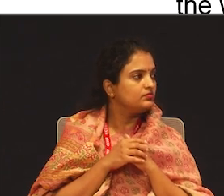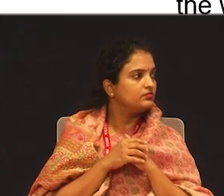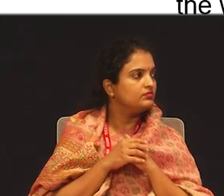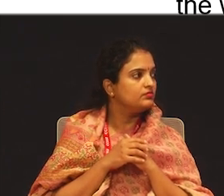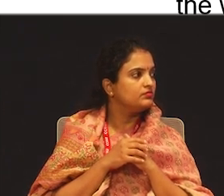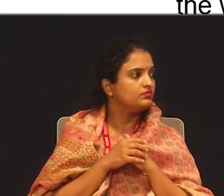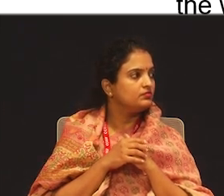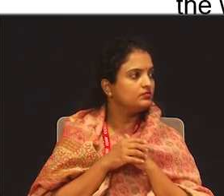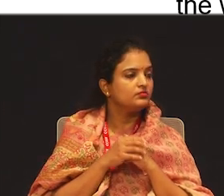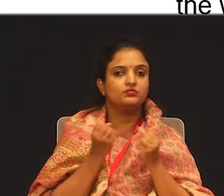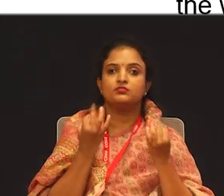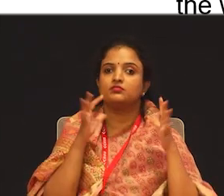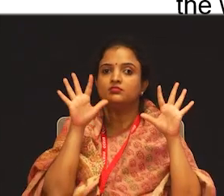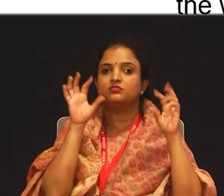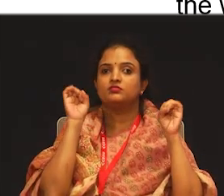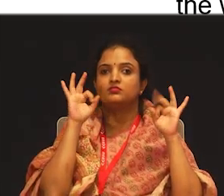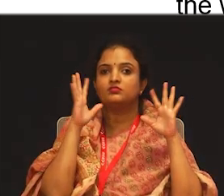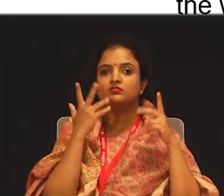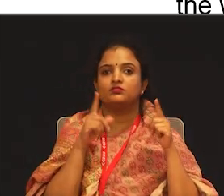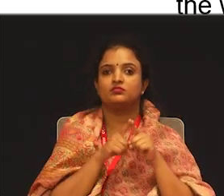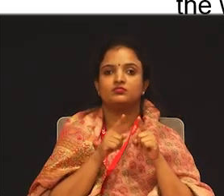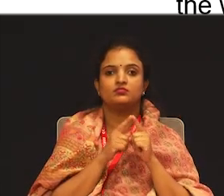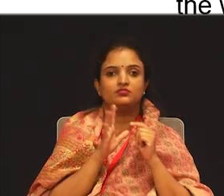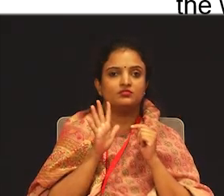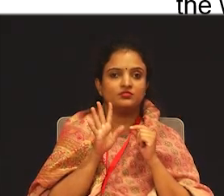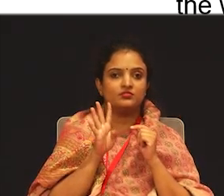And then you can show the number with your hands and fingers.